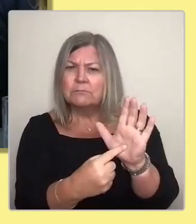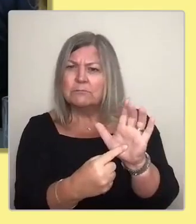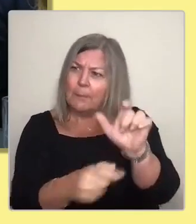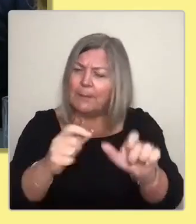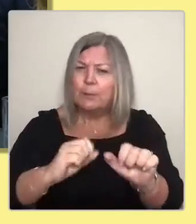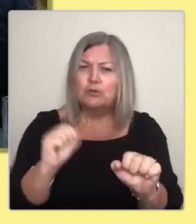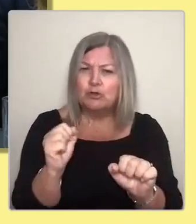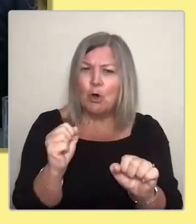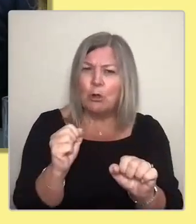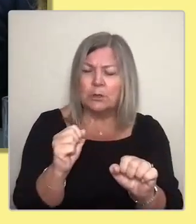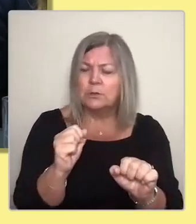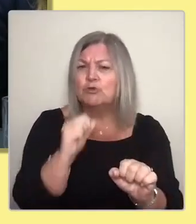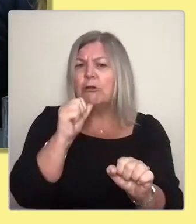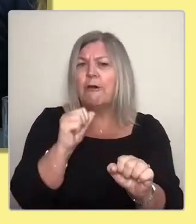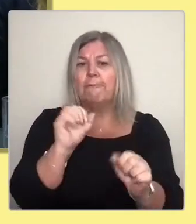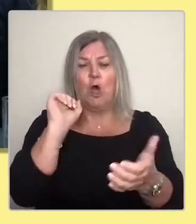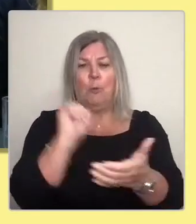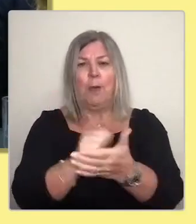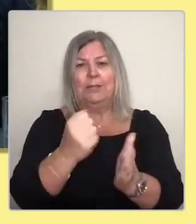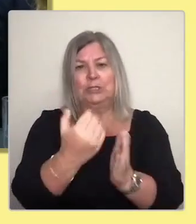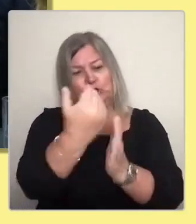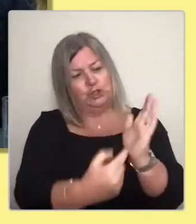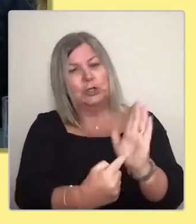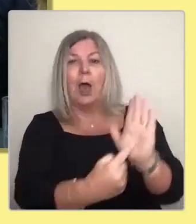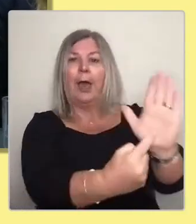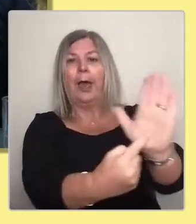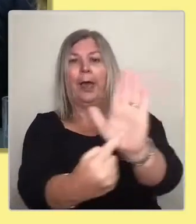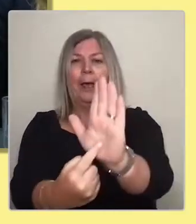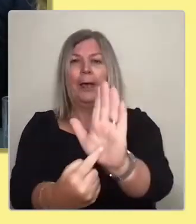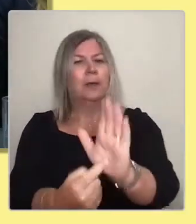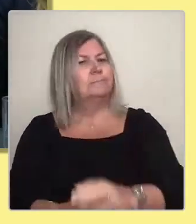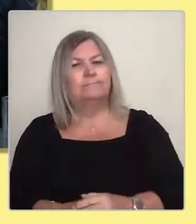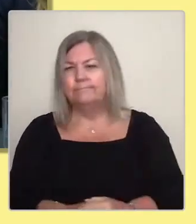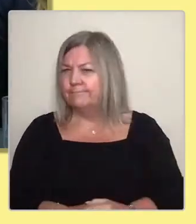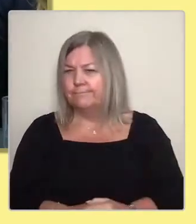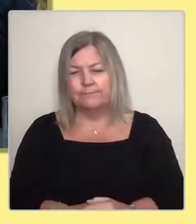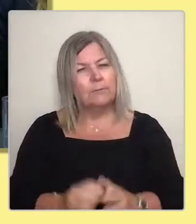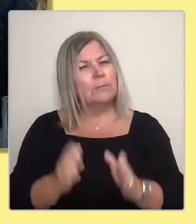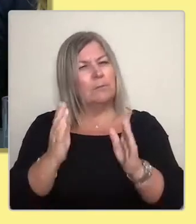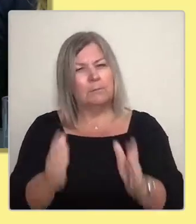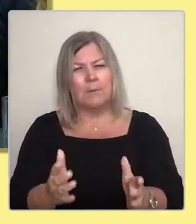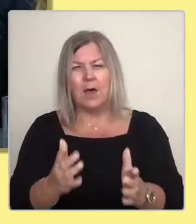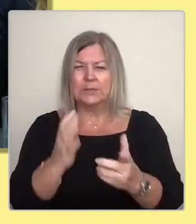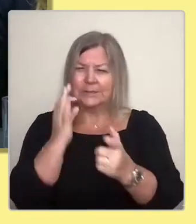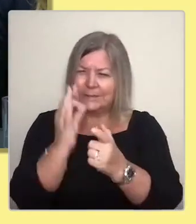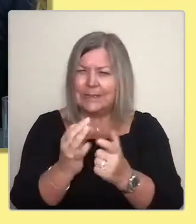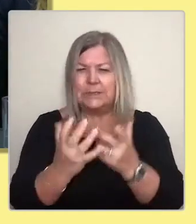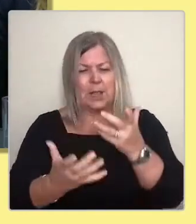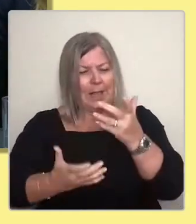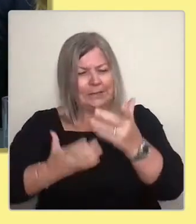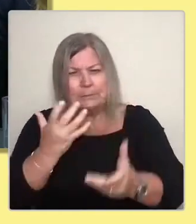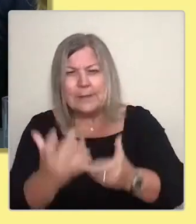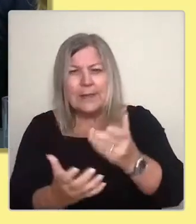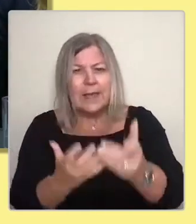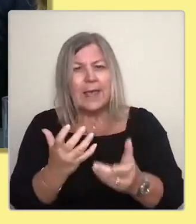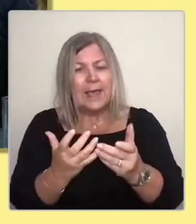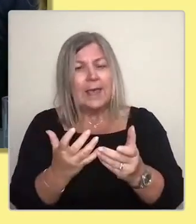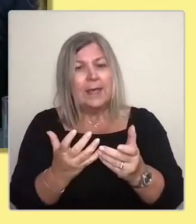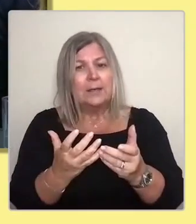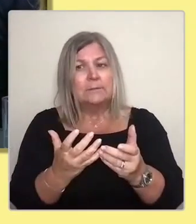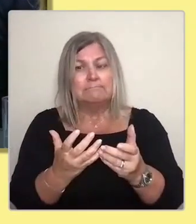load of figures. It's actually about spelling out how Scotland can not just afford